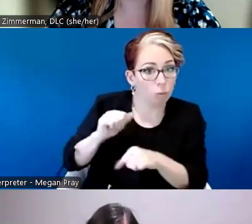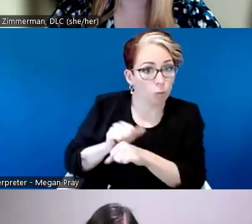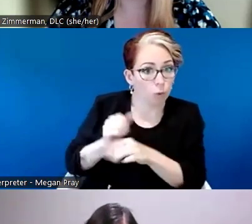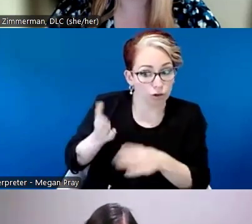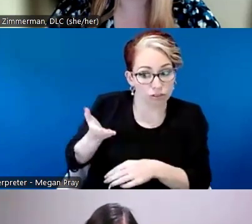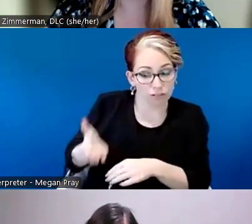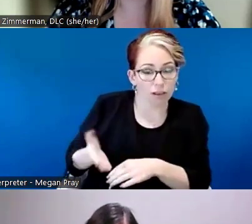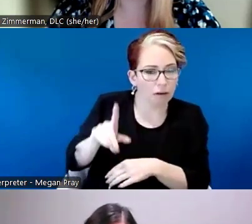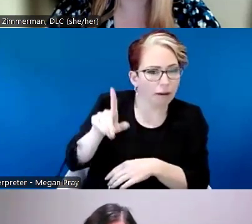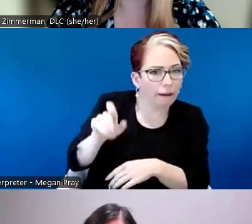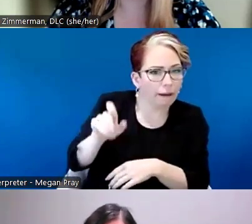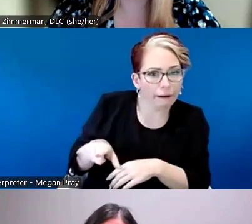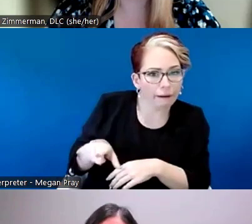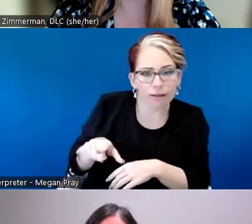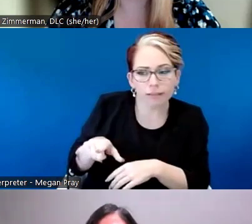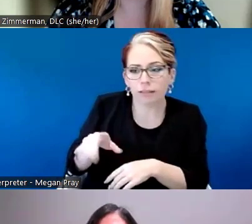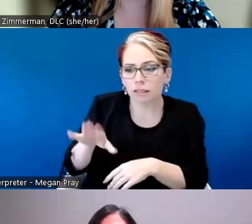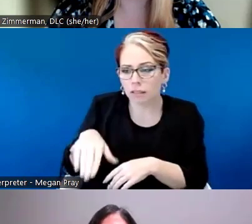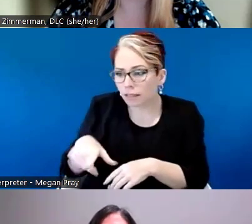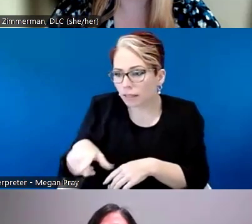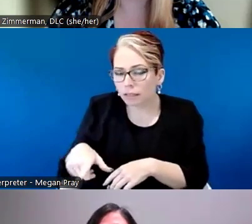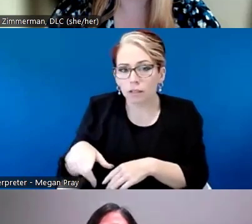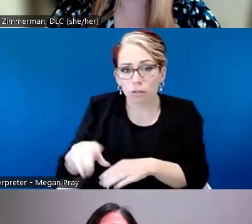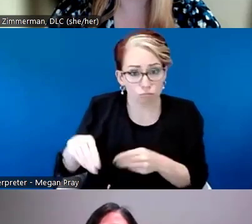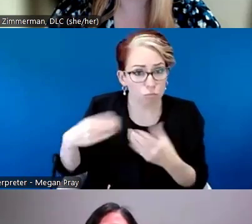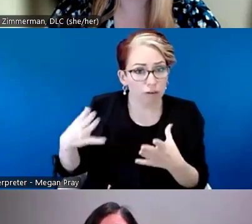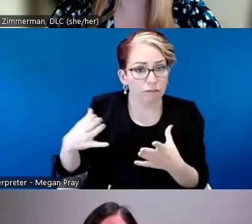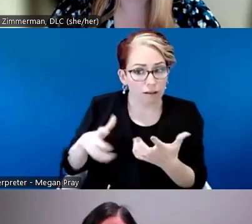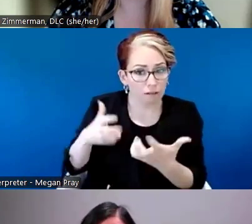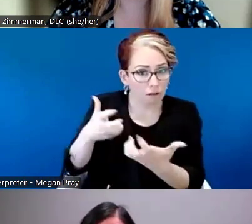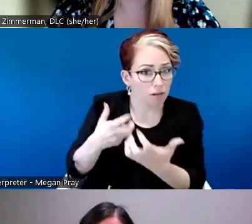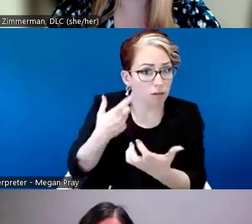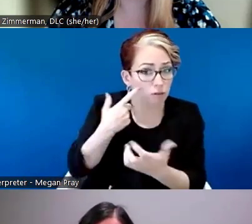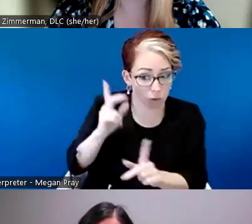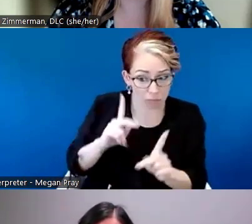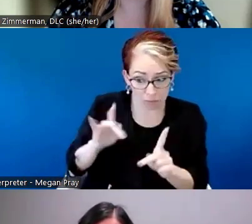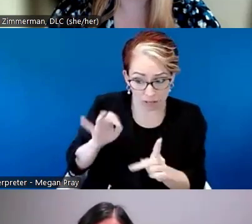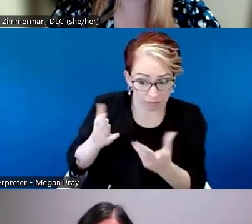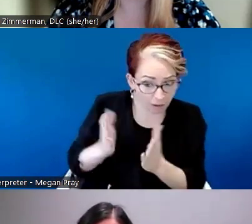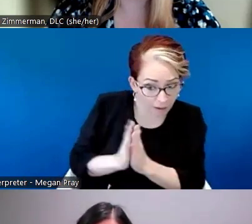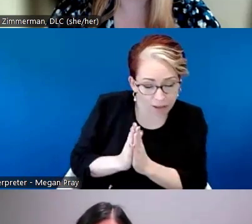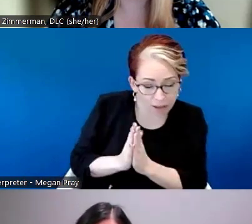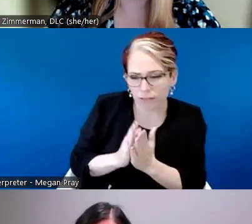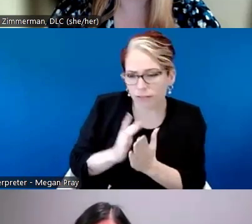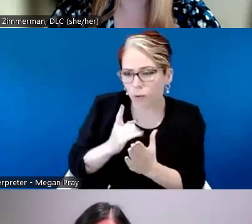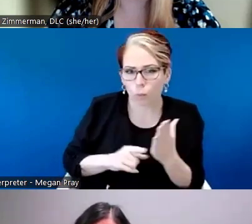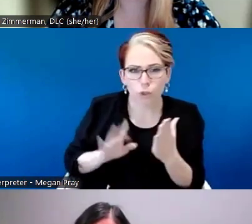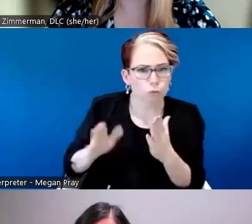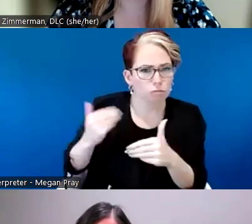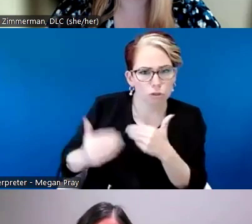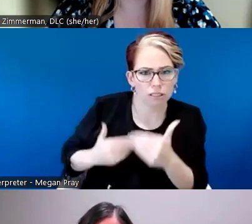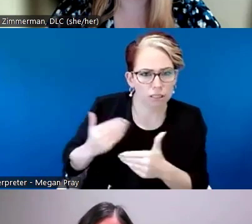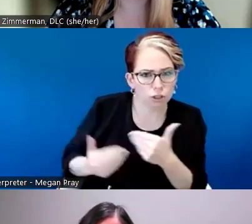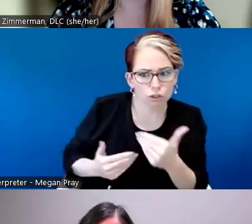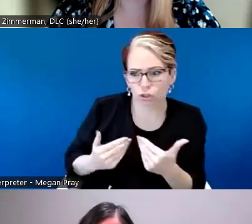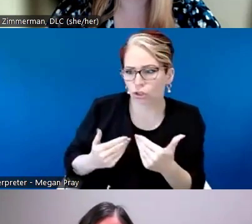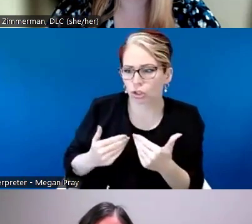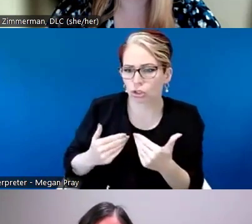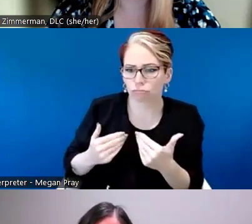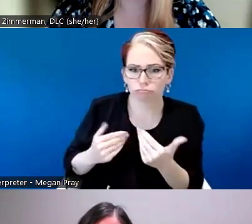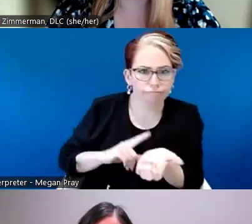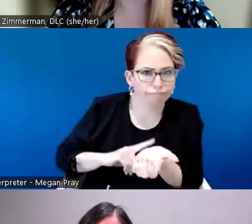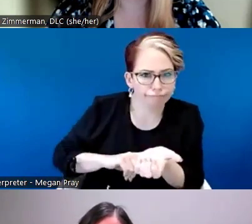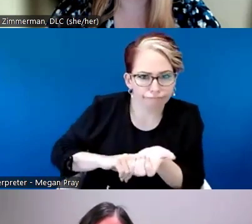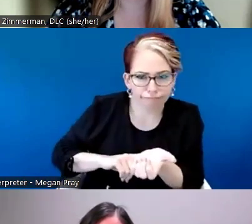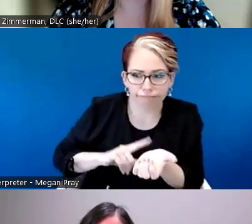ask them, do you provide accommodations for people if they ask for them? What is your procedure? How would